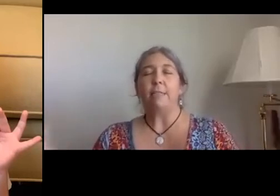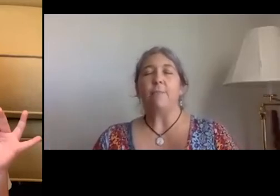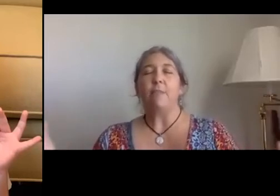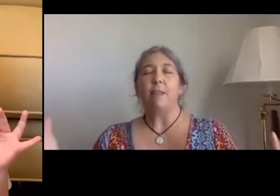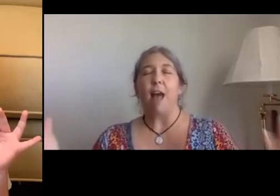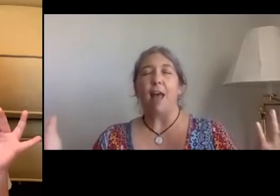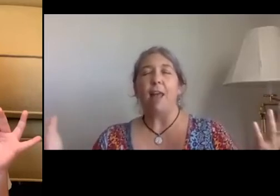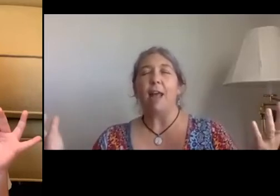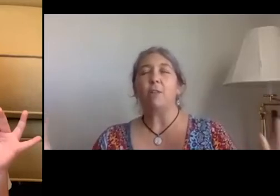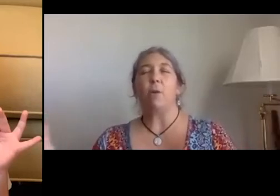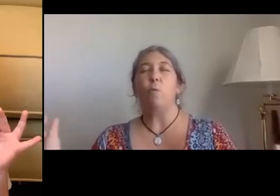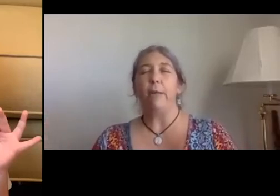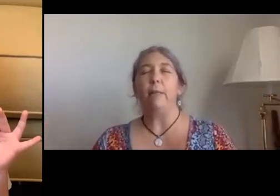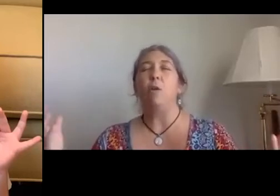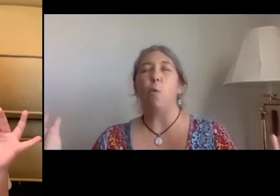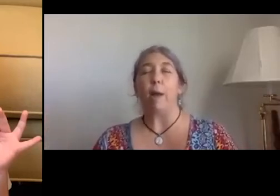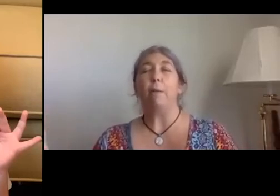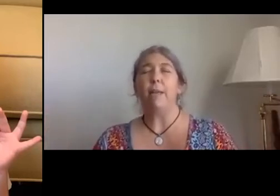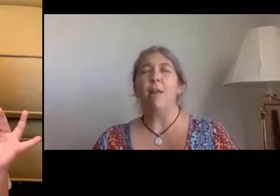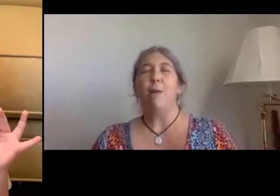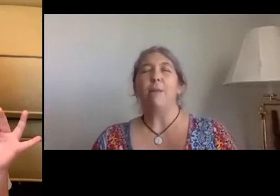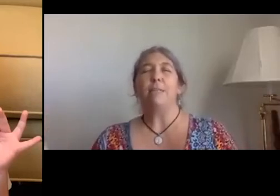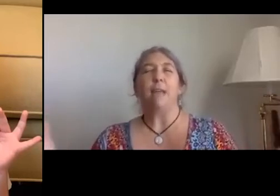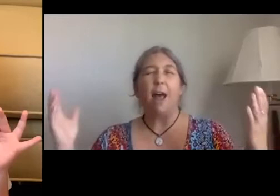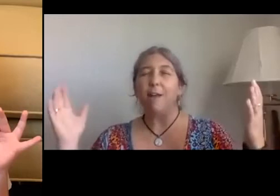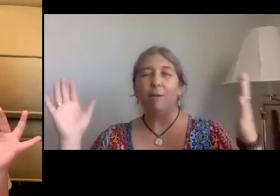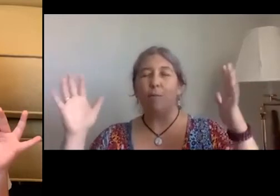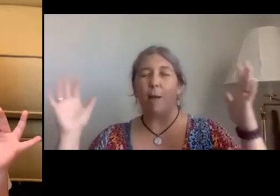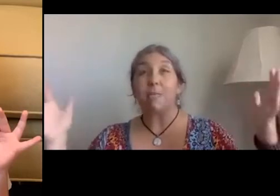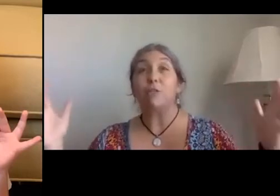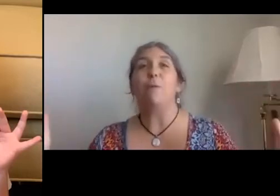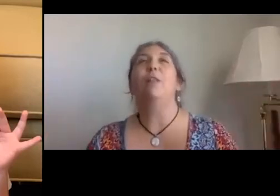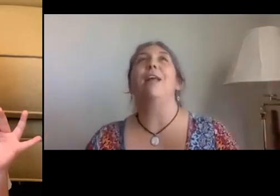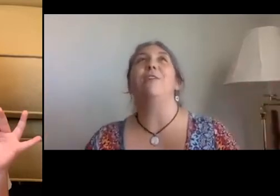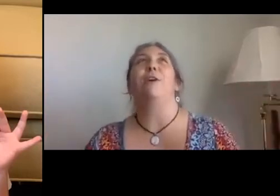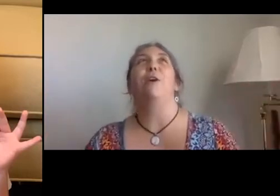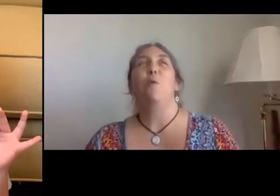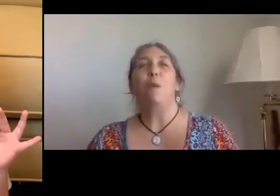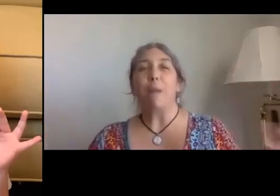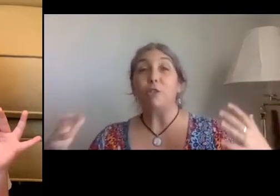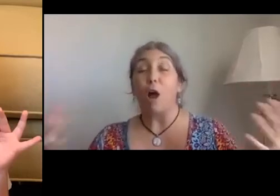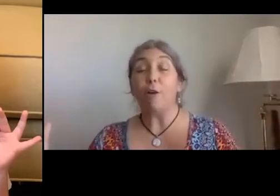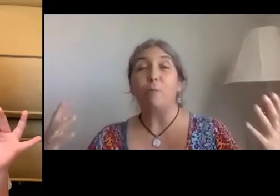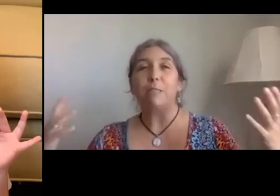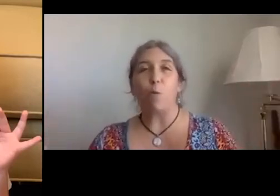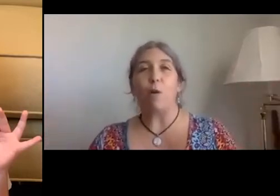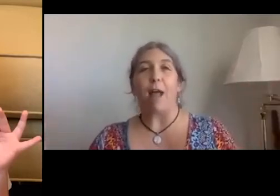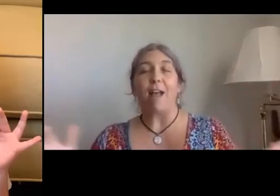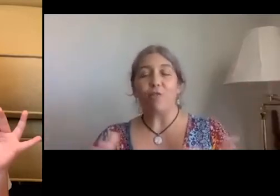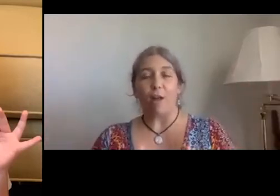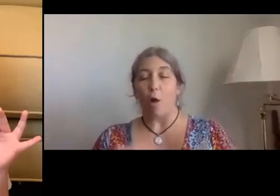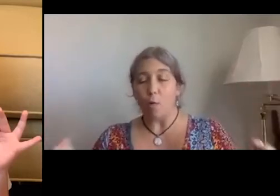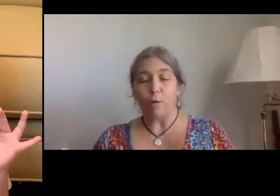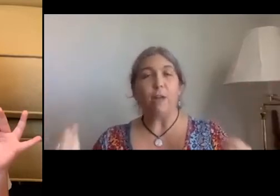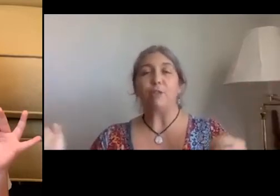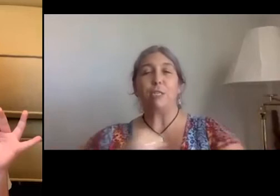is something that I had to learn really quickly because I'm such a planner. When my daughter was born, I